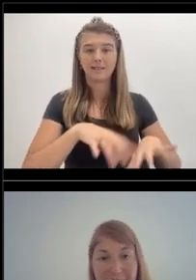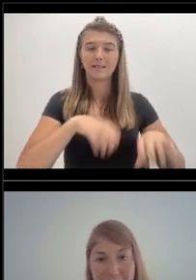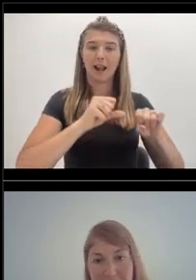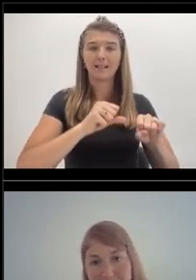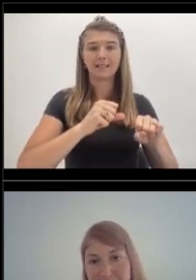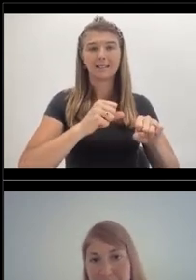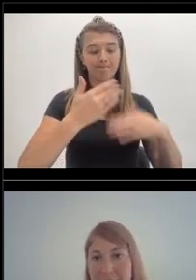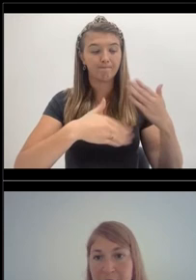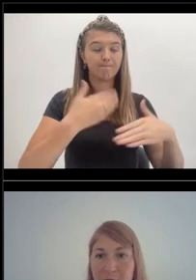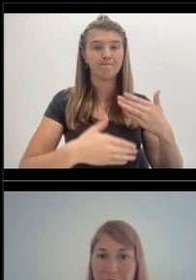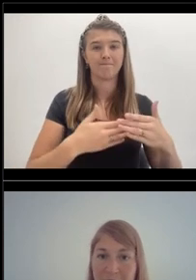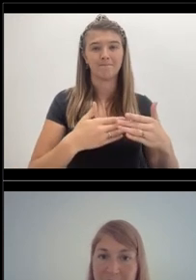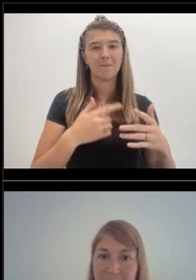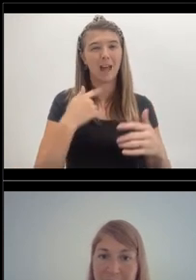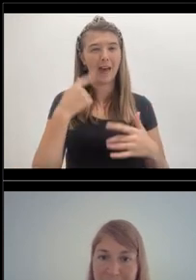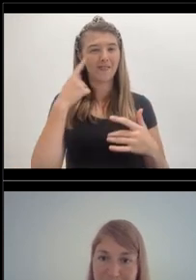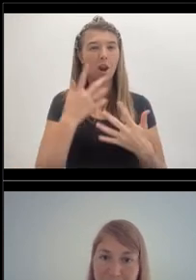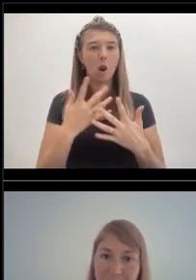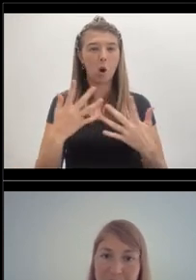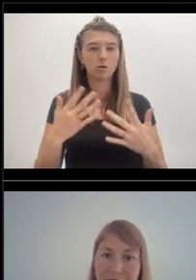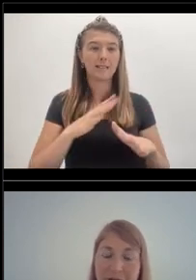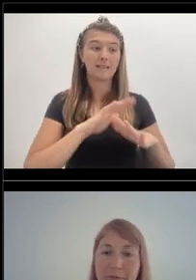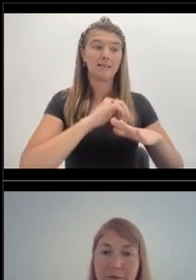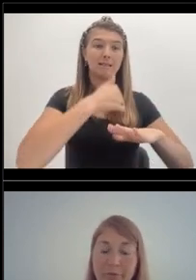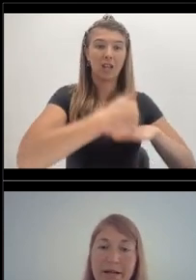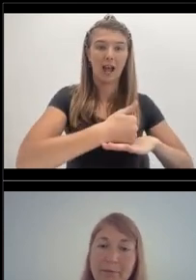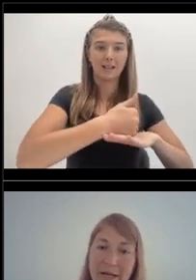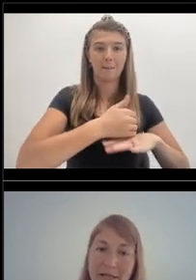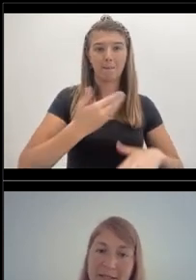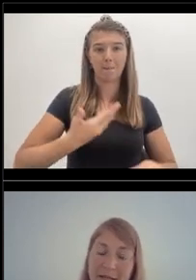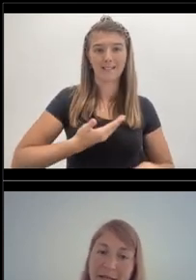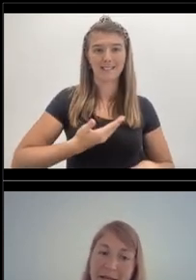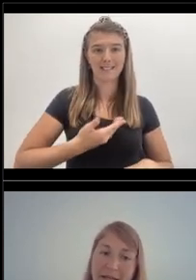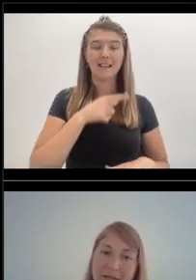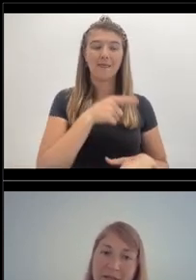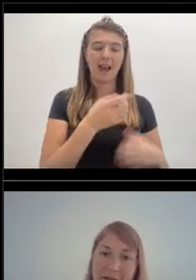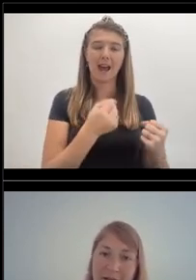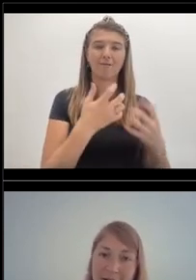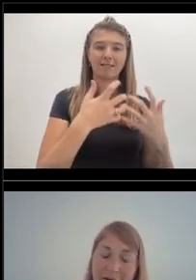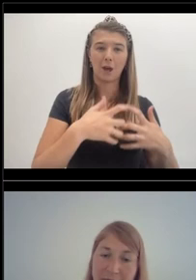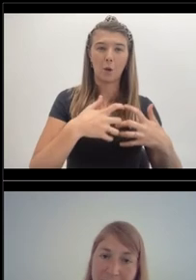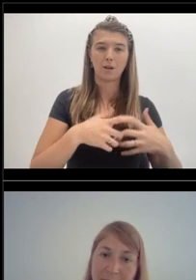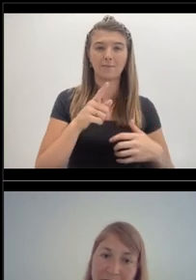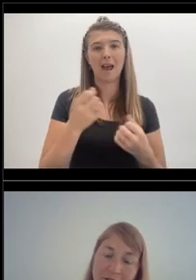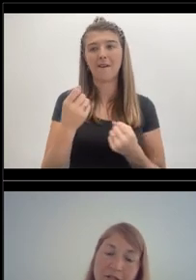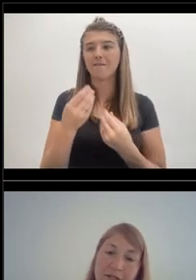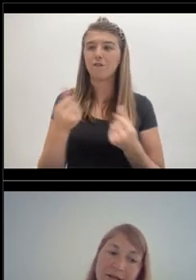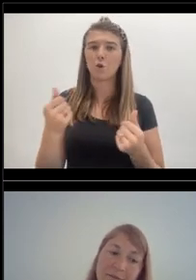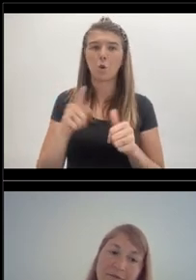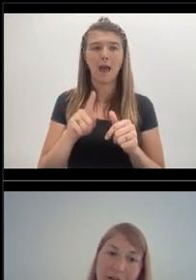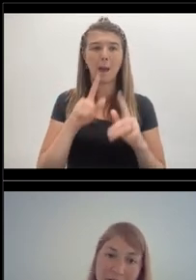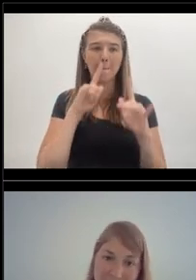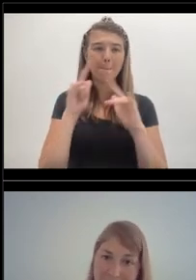the startup level at the moment. So we have a couple of pilot plants, and a lot of them